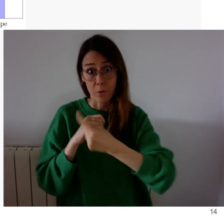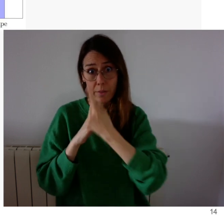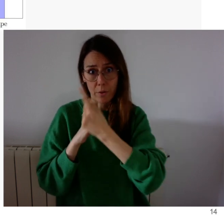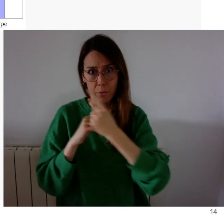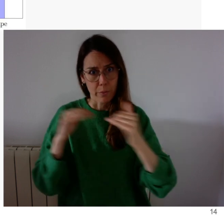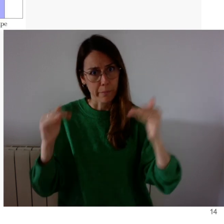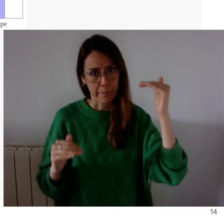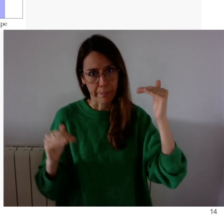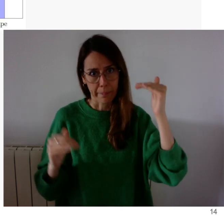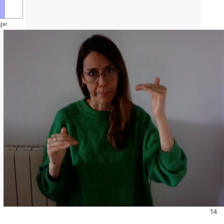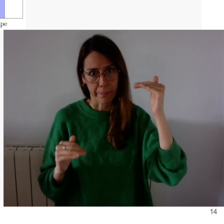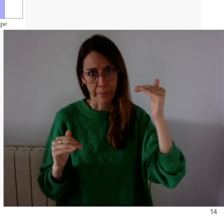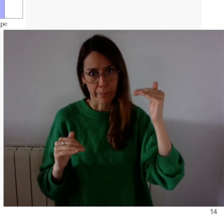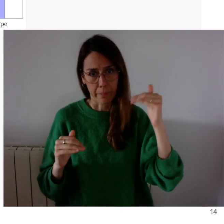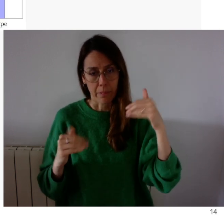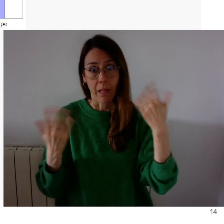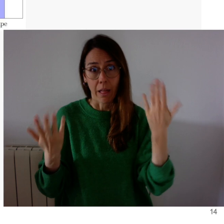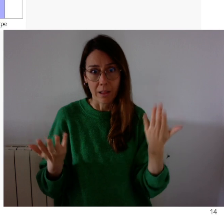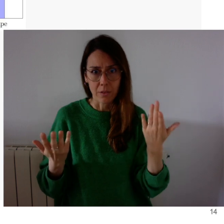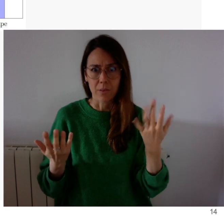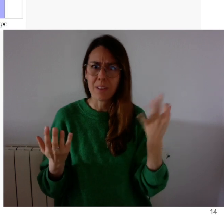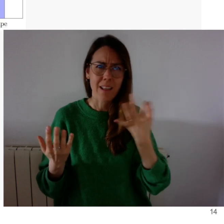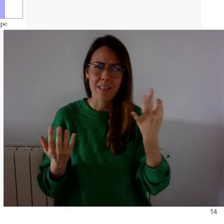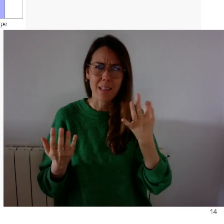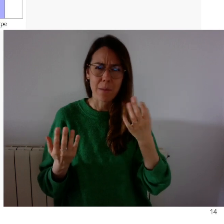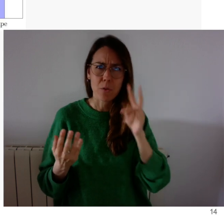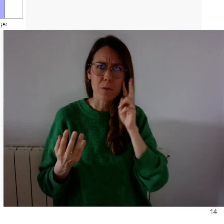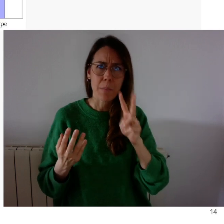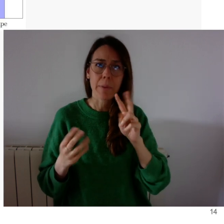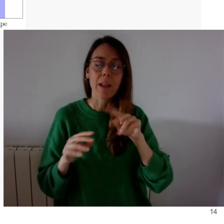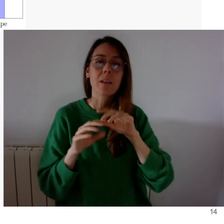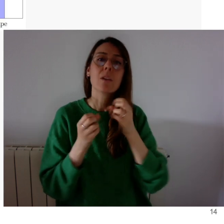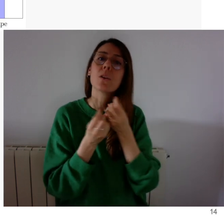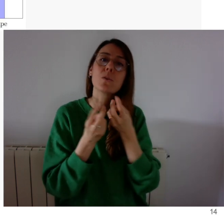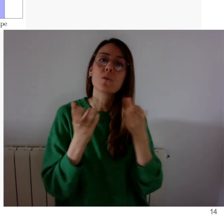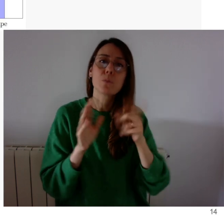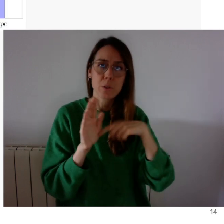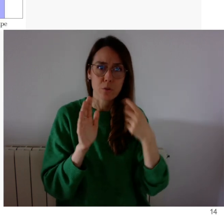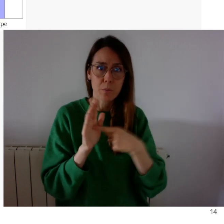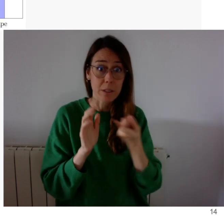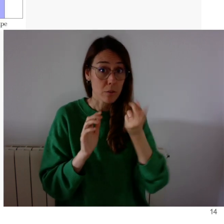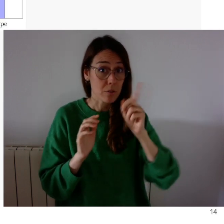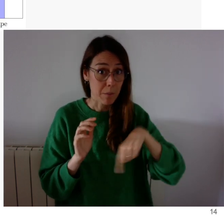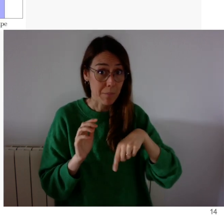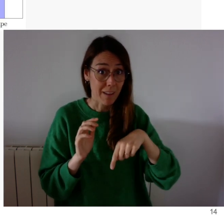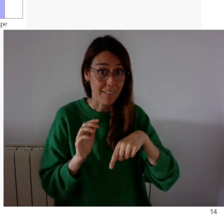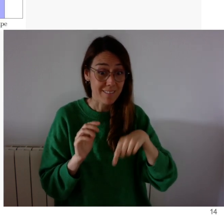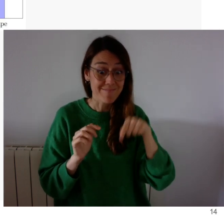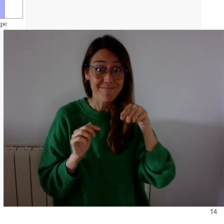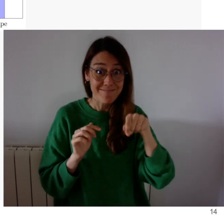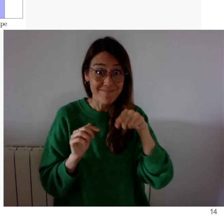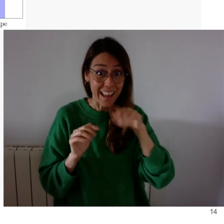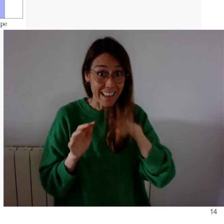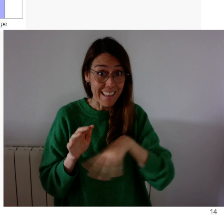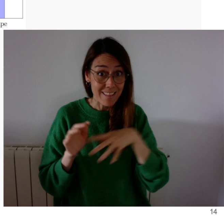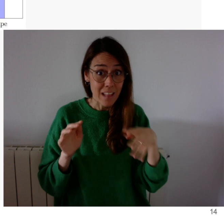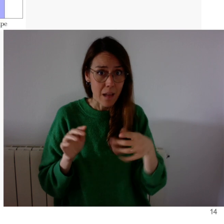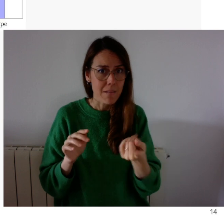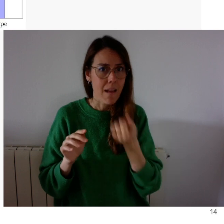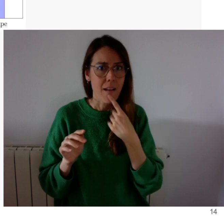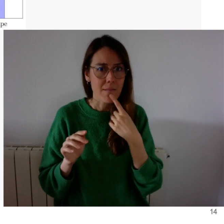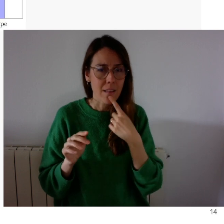the graph. Given that our data were skewed, it's important to also look at the